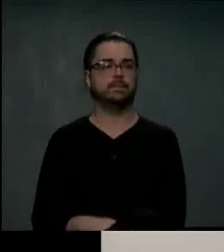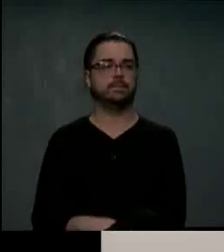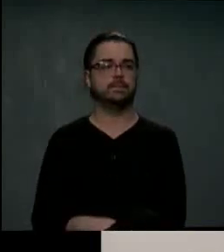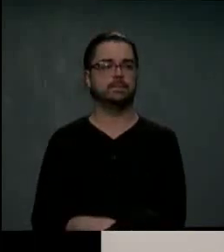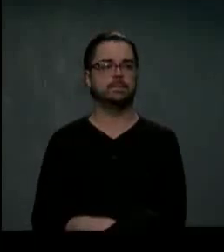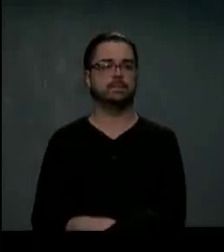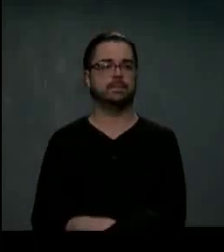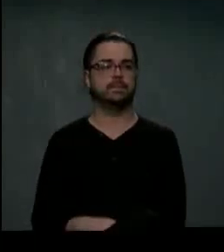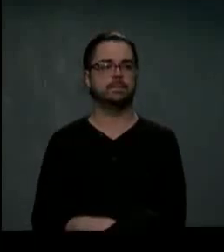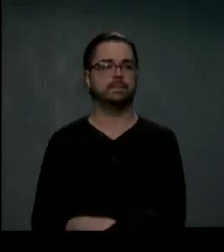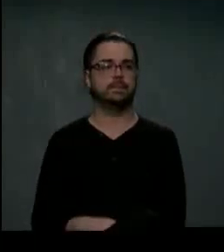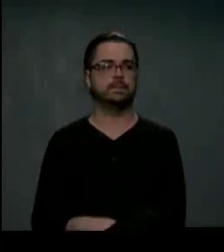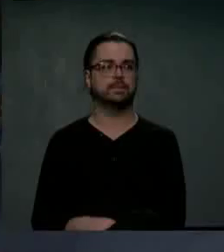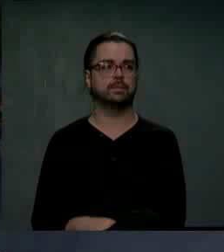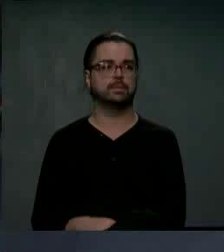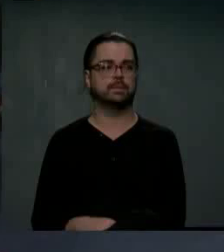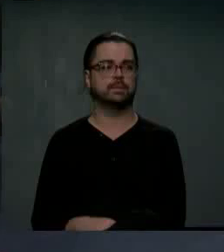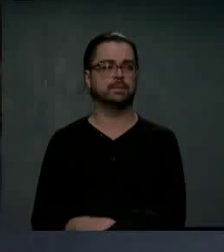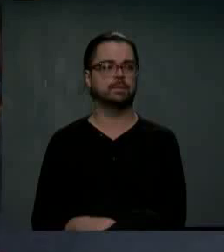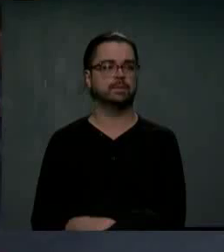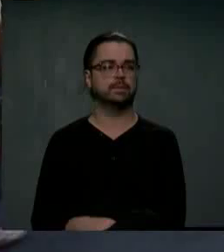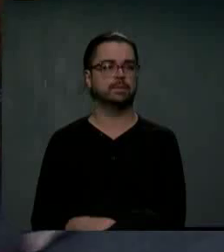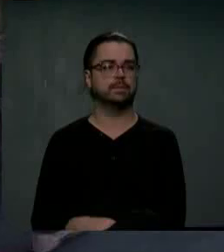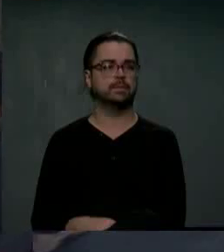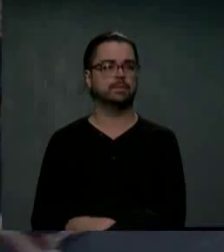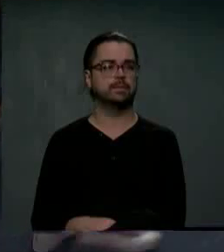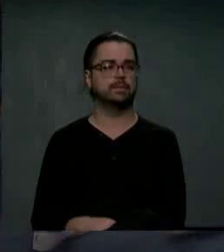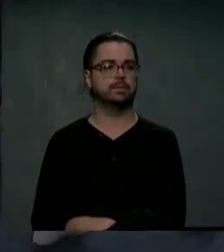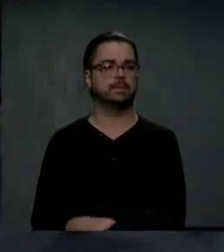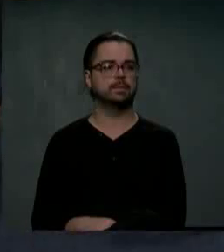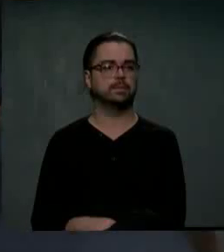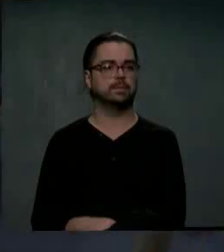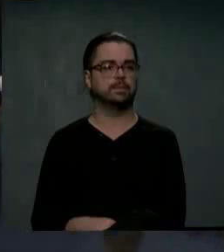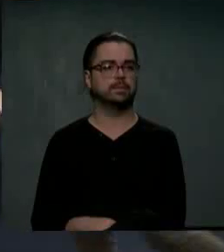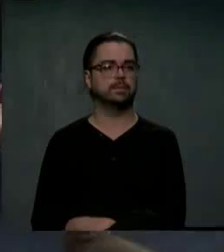Mr. Benz. The applicant would like to come up to the lectern, please.